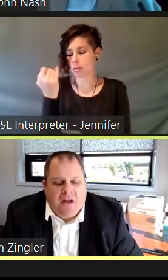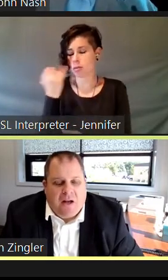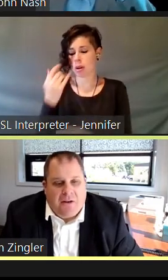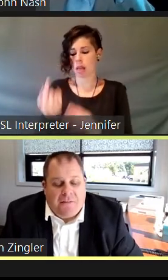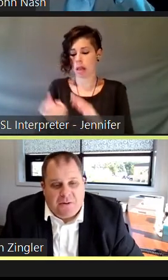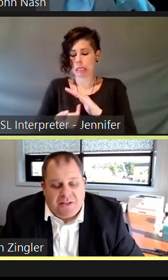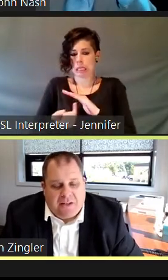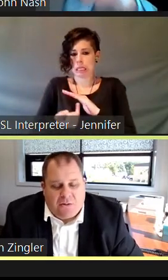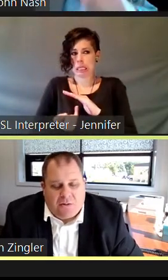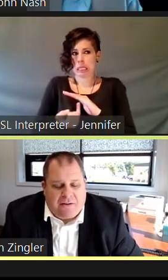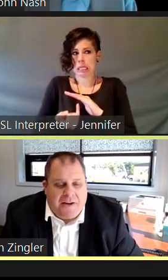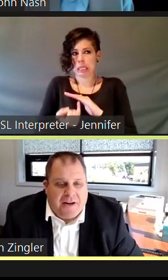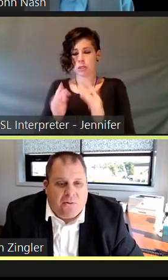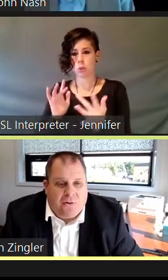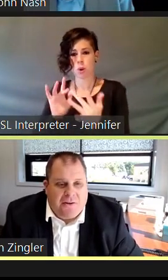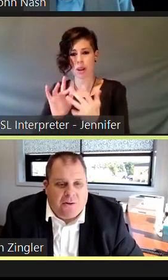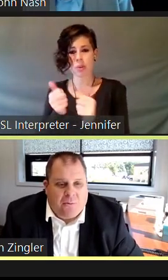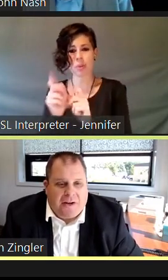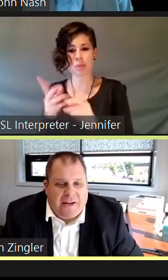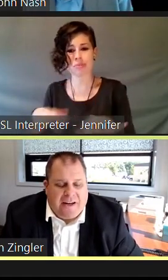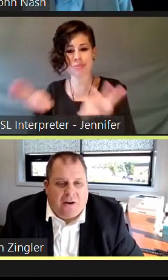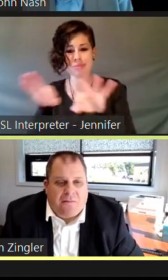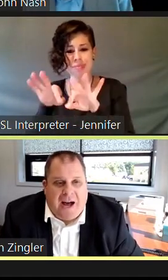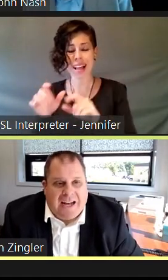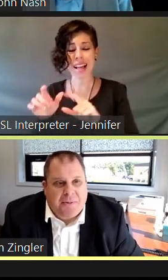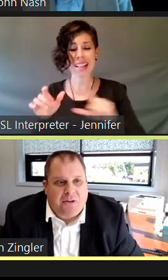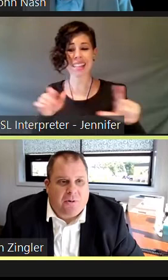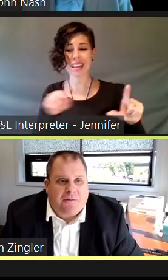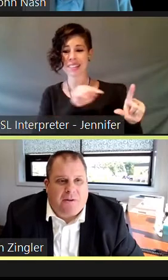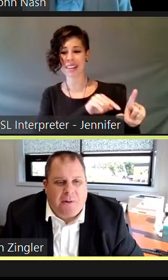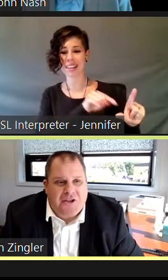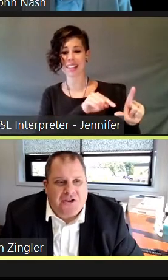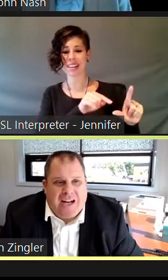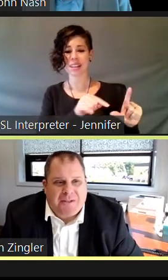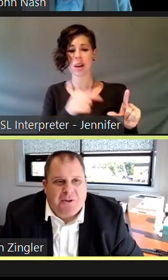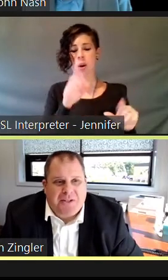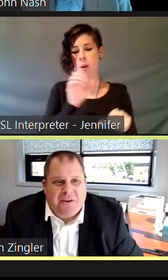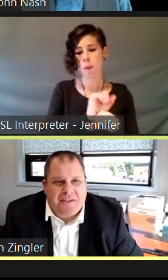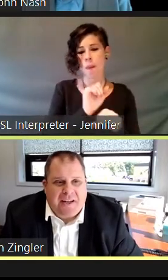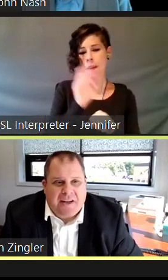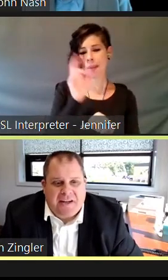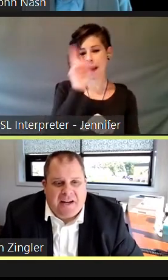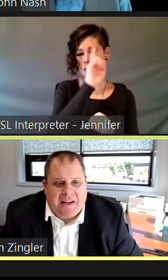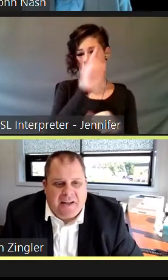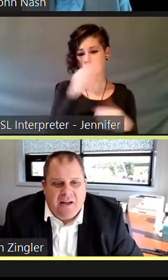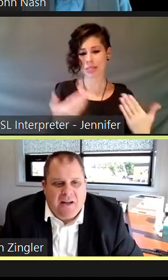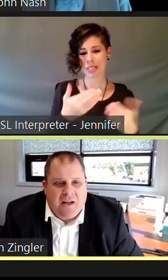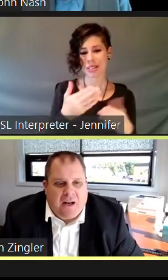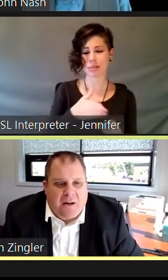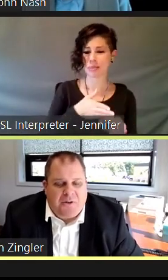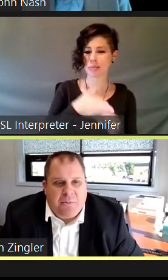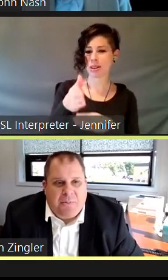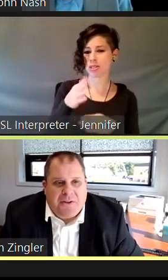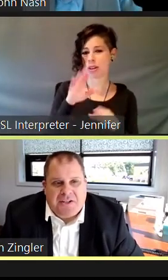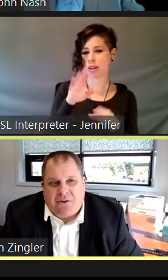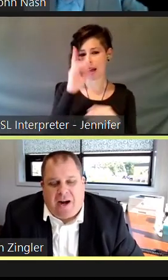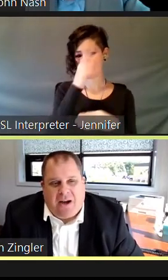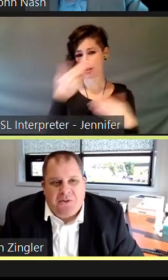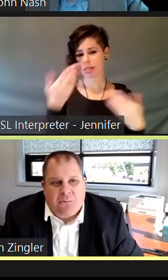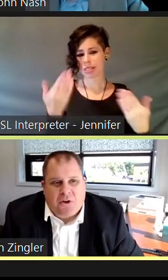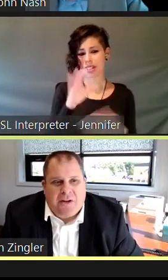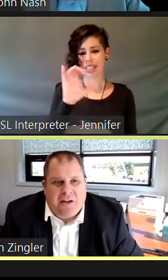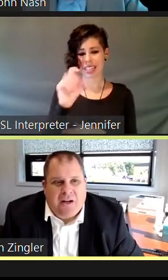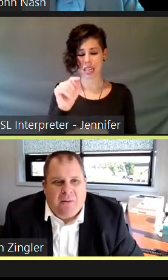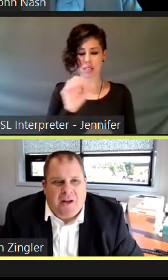So the folks in the lower left-hand corner, they're working at Hartford Hospital, one of our major hospitals here in the state of Connecticut, doing buildings and